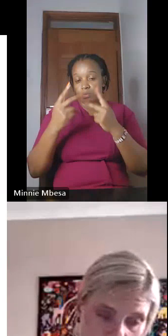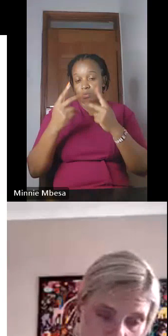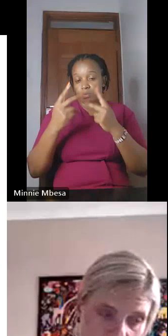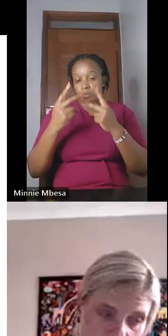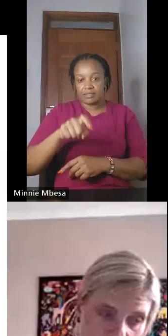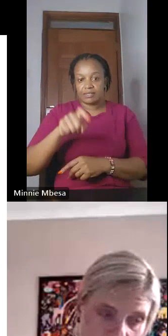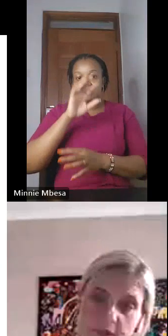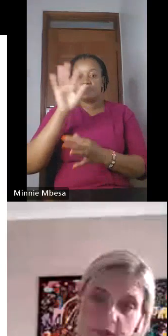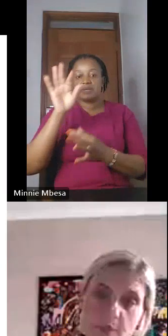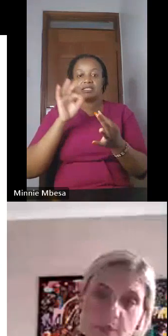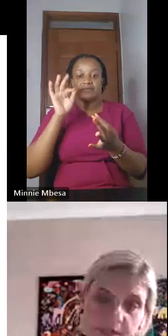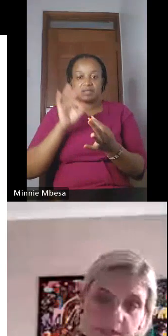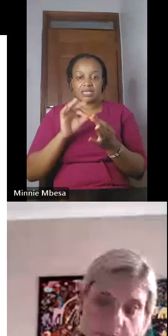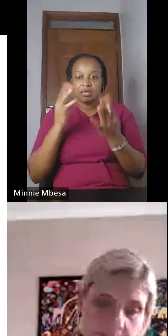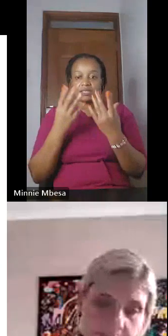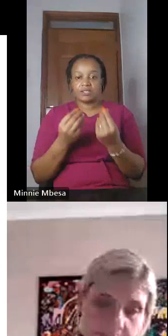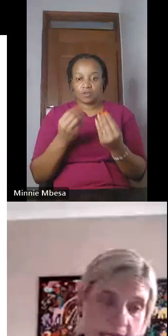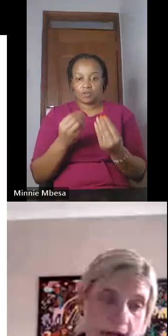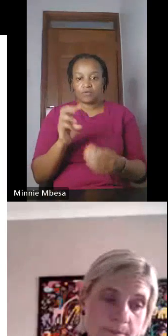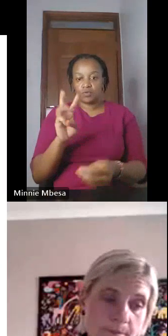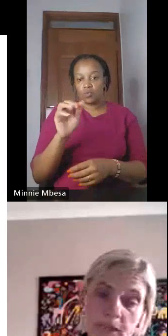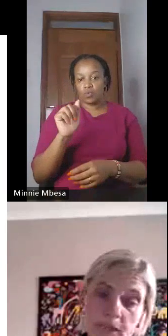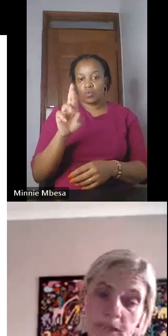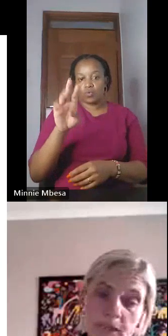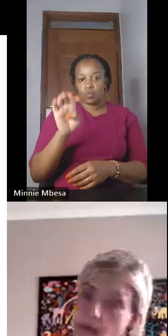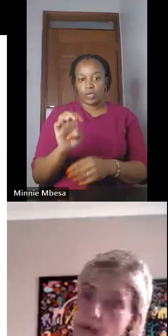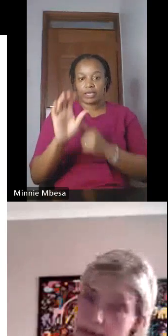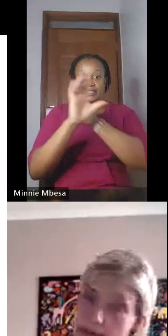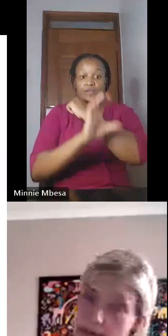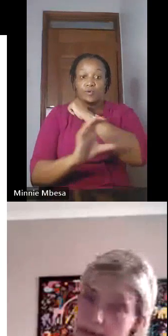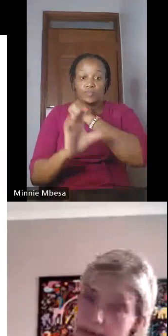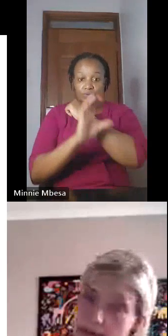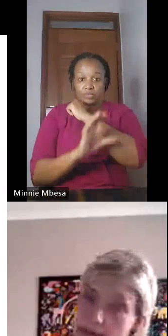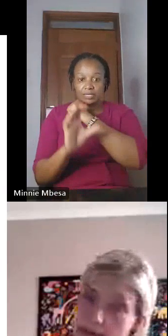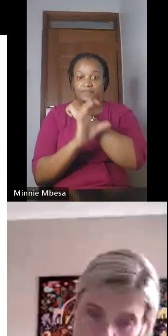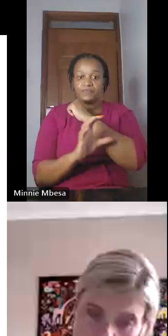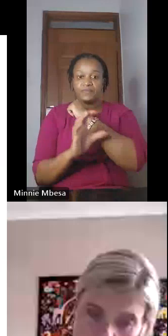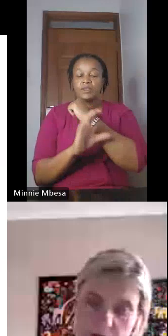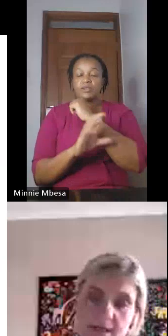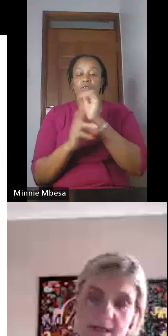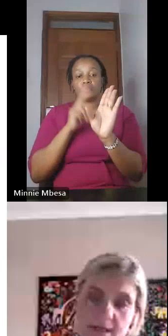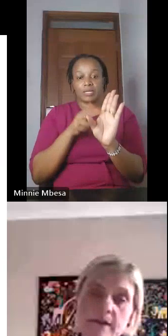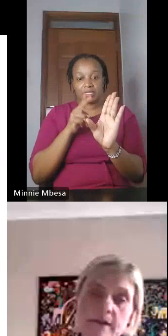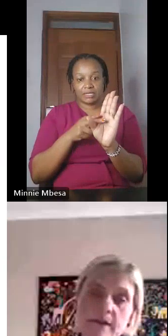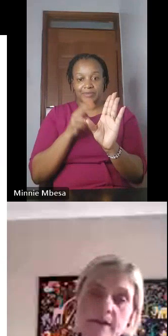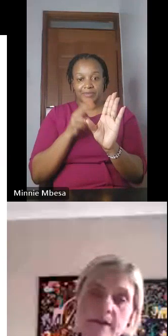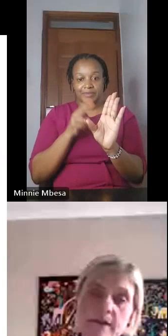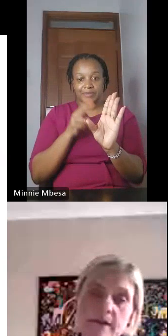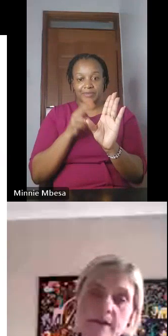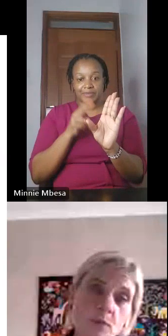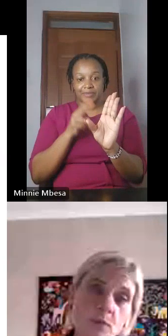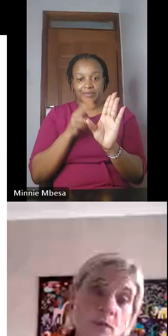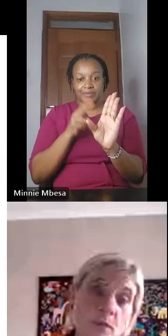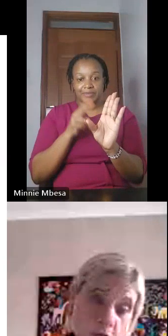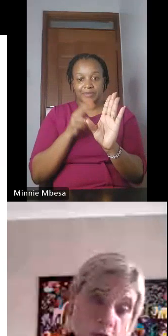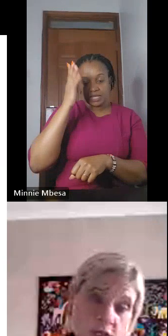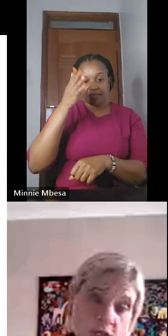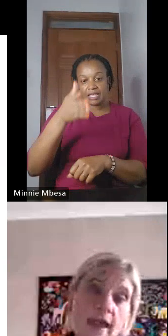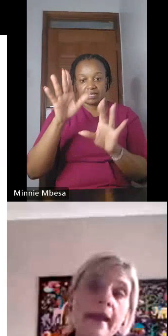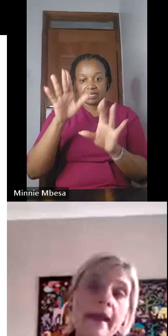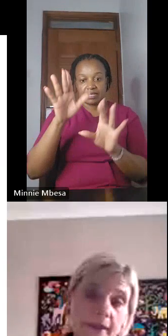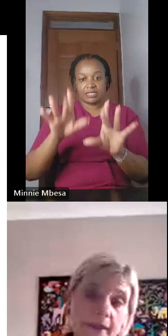their computer in order to participate. When they are studying in Australia, we can support with